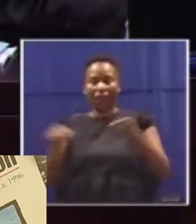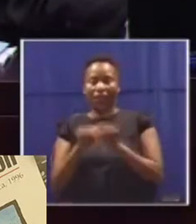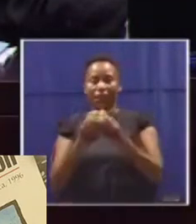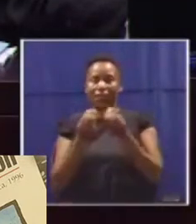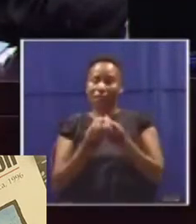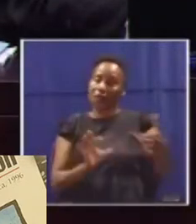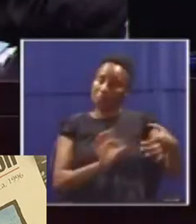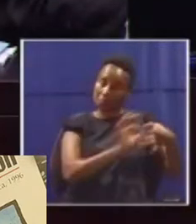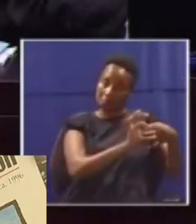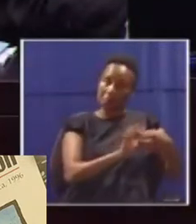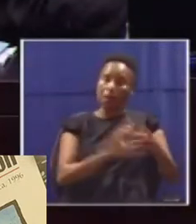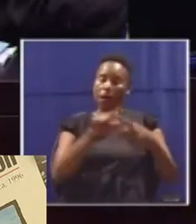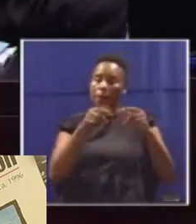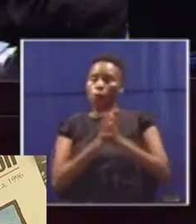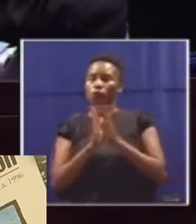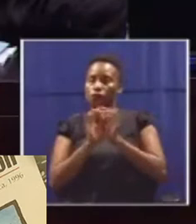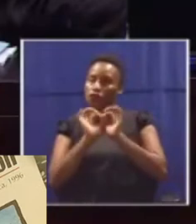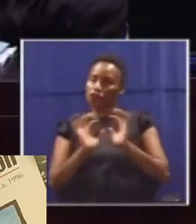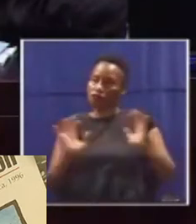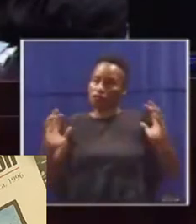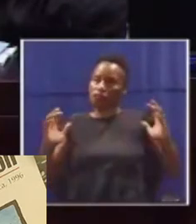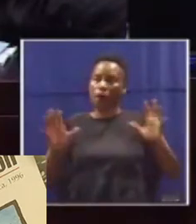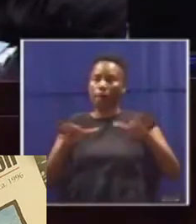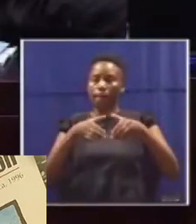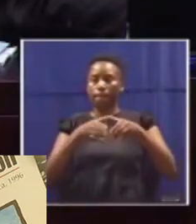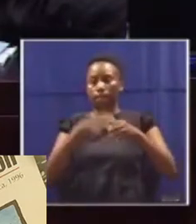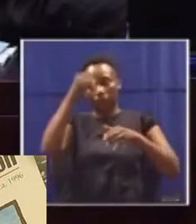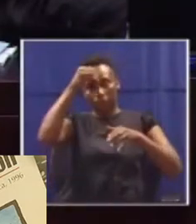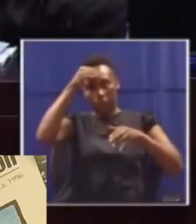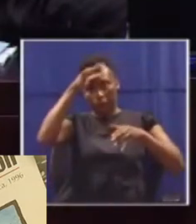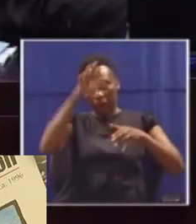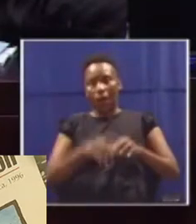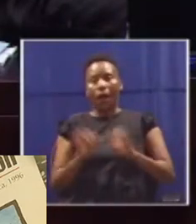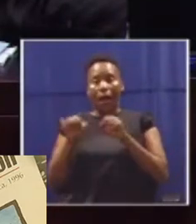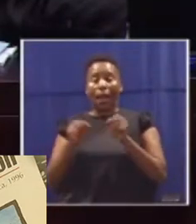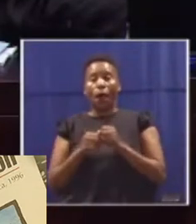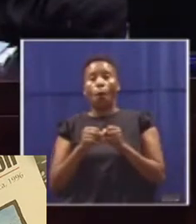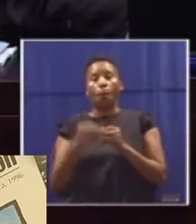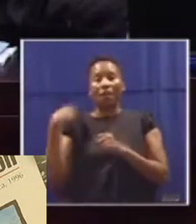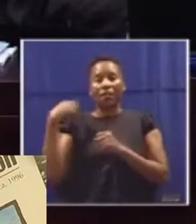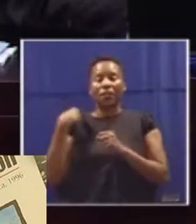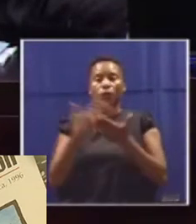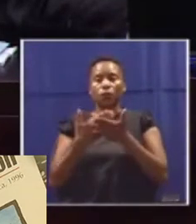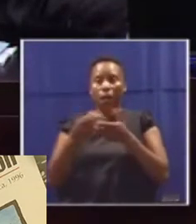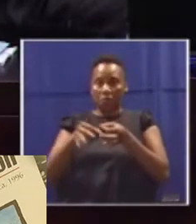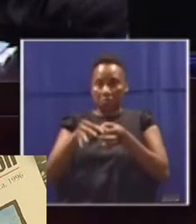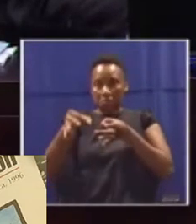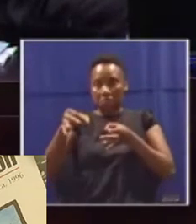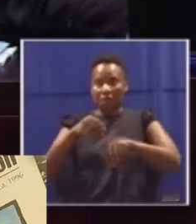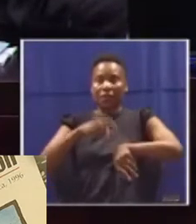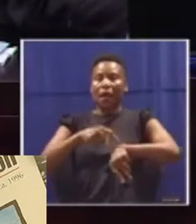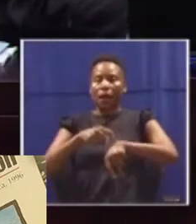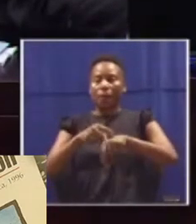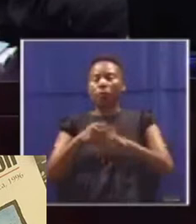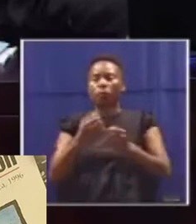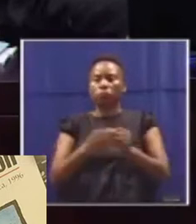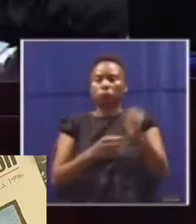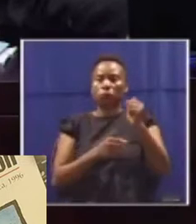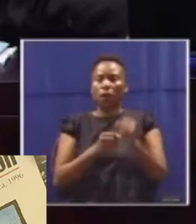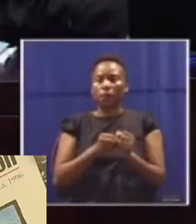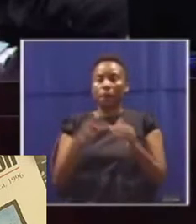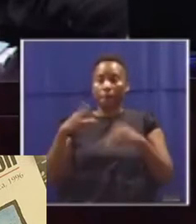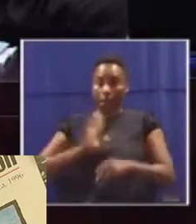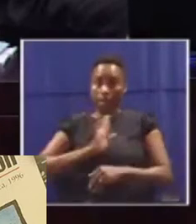the tribunal. It allows the minister to extend the terms of office of members of the Transport